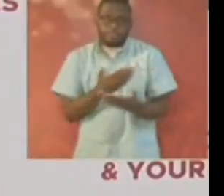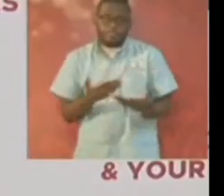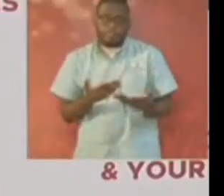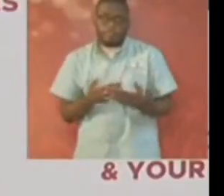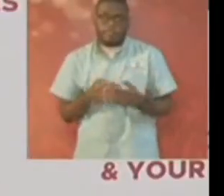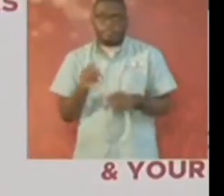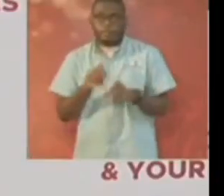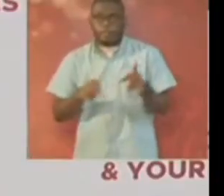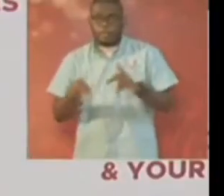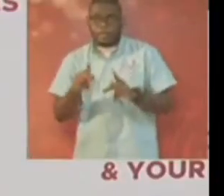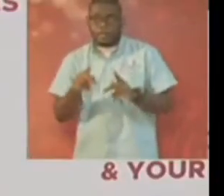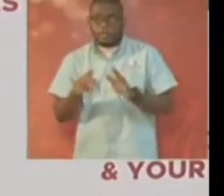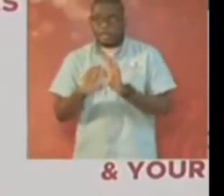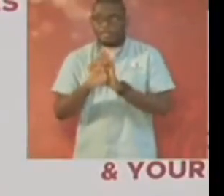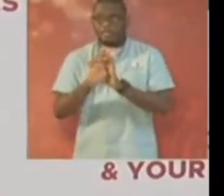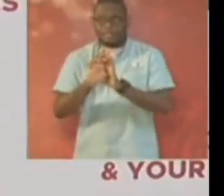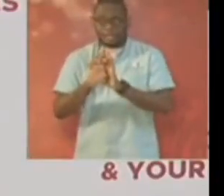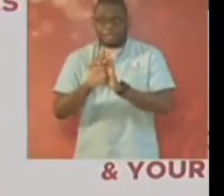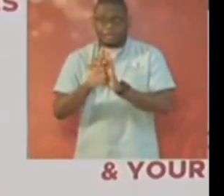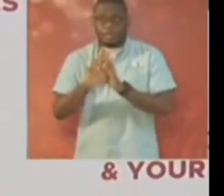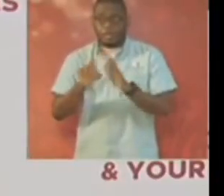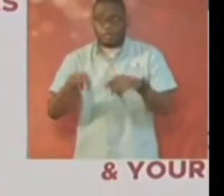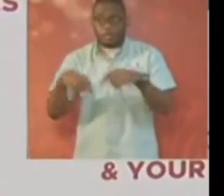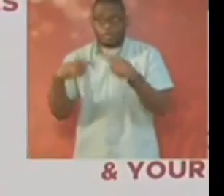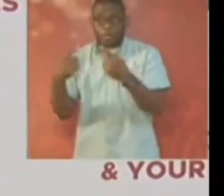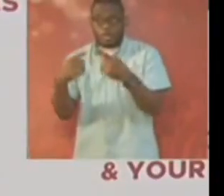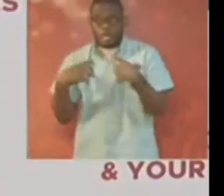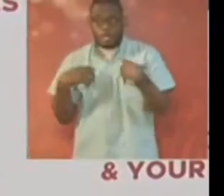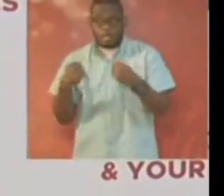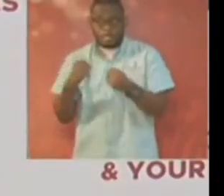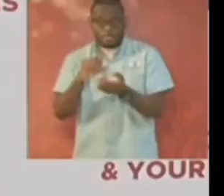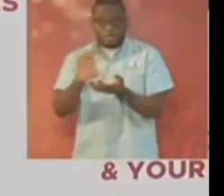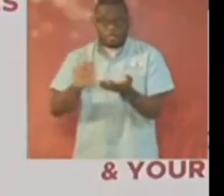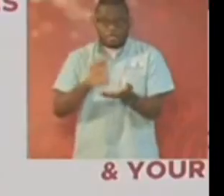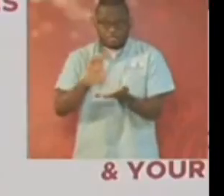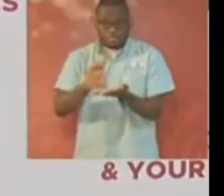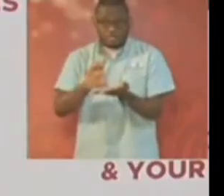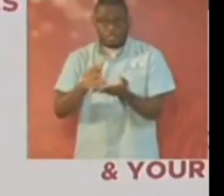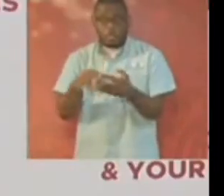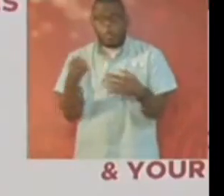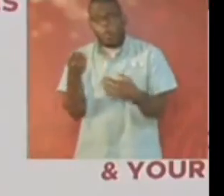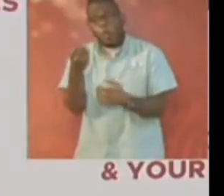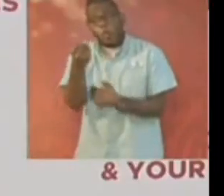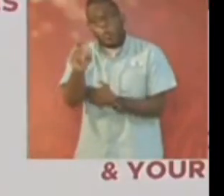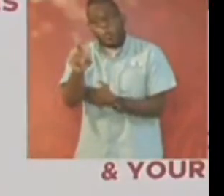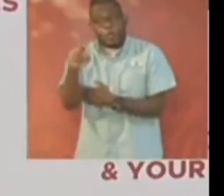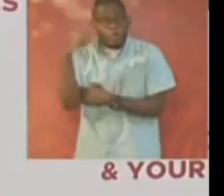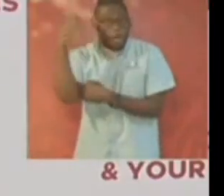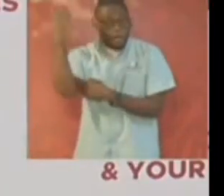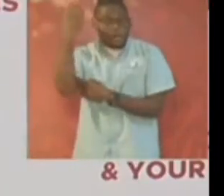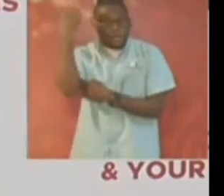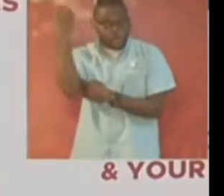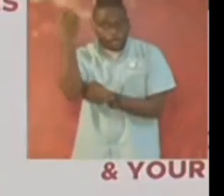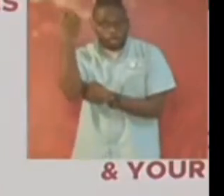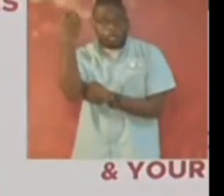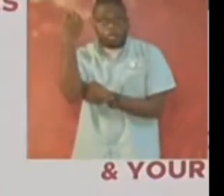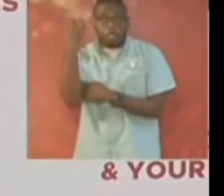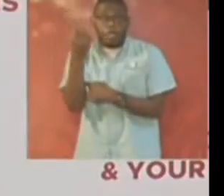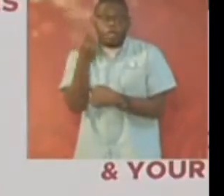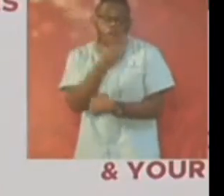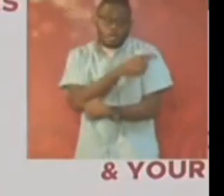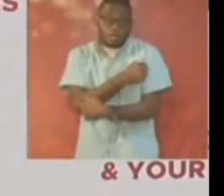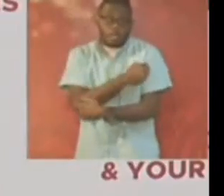for example, who attend health centers, accident and emergency rooms, and persons who are